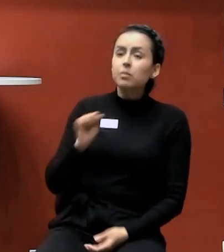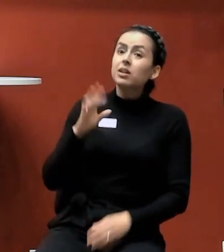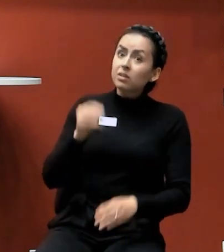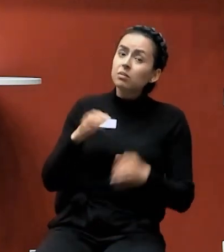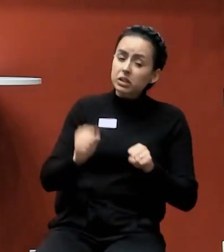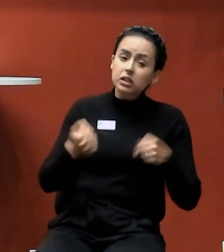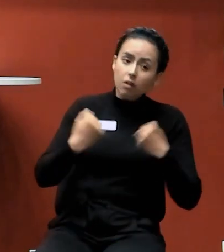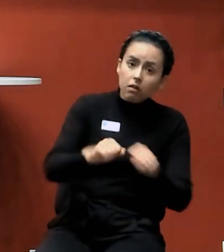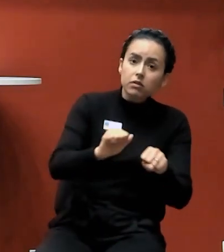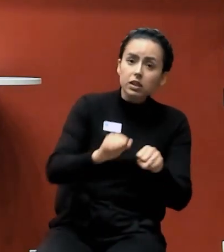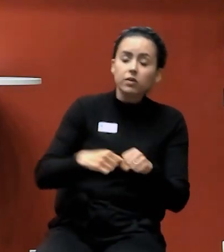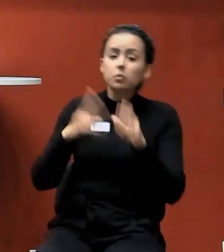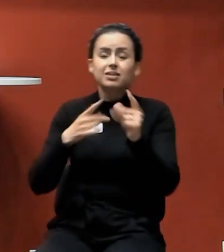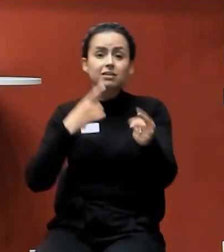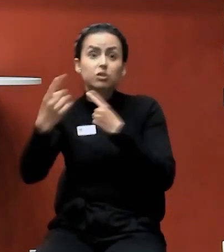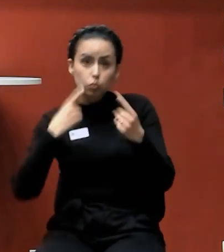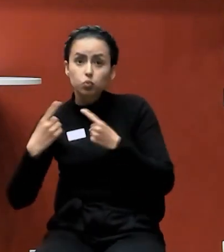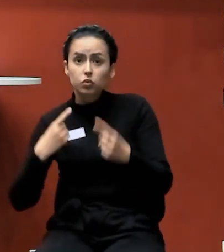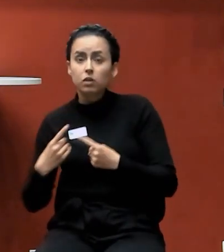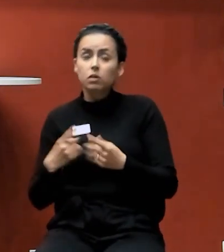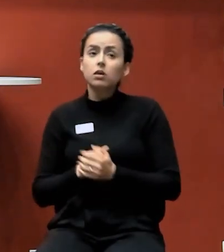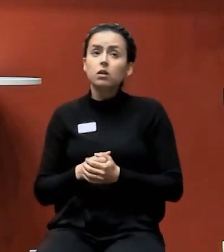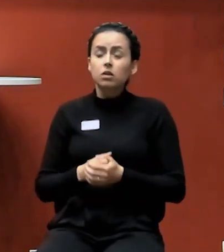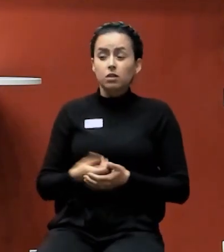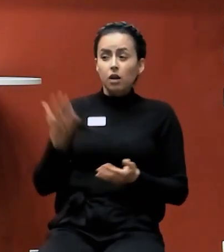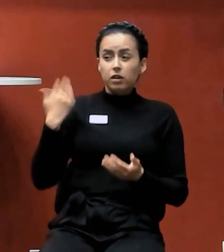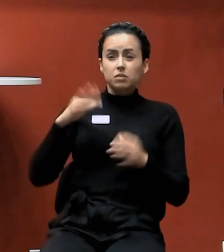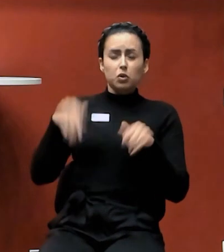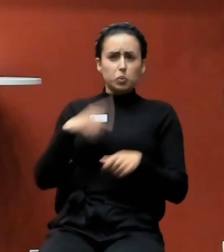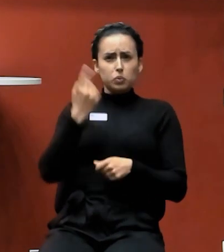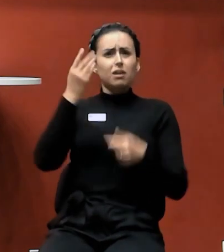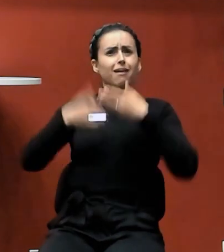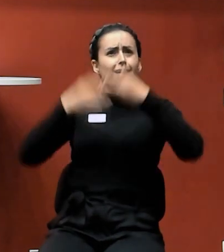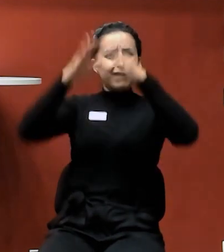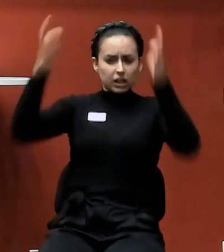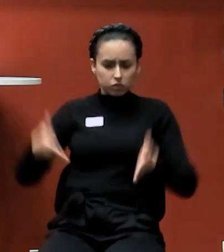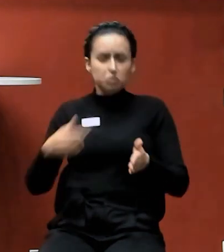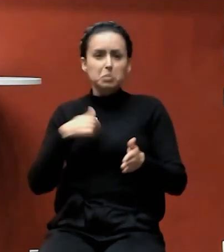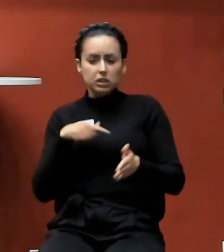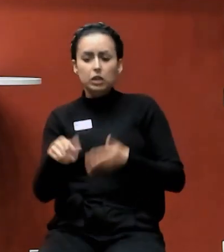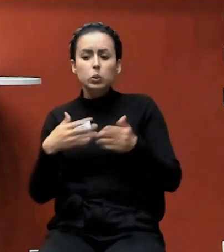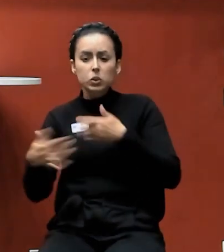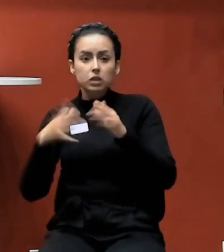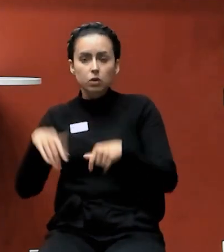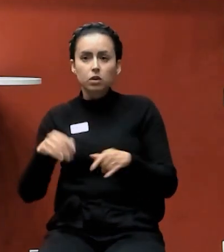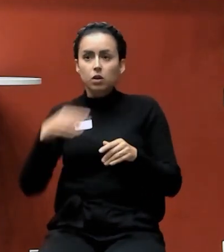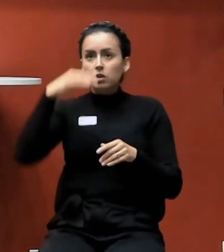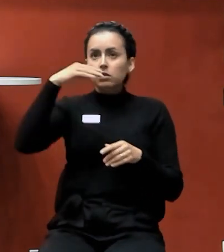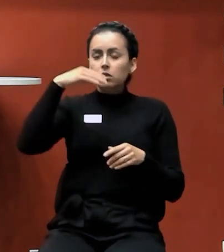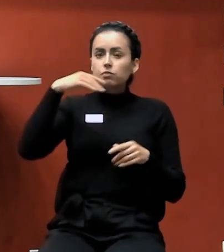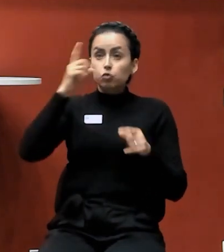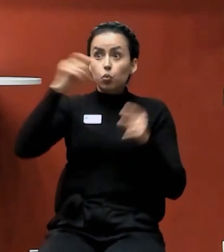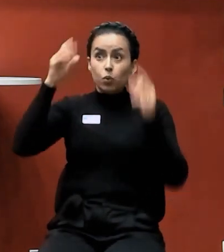conversation with. But there was a building that I worked in when I first went to work at the university. It was a brand